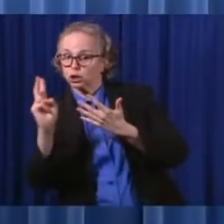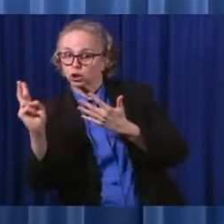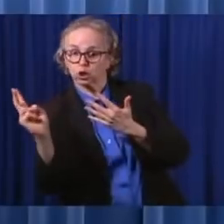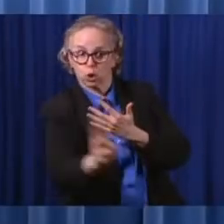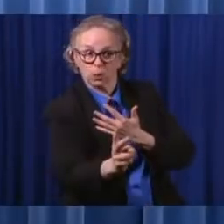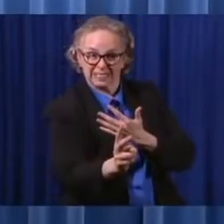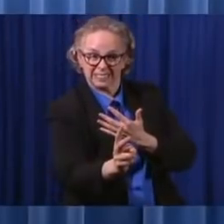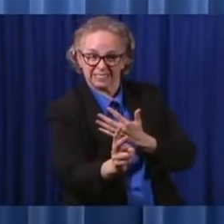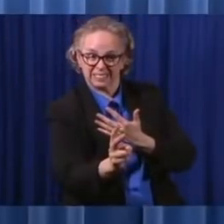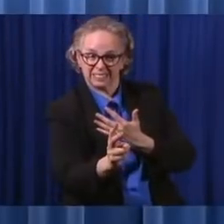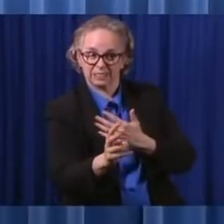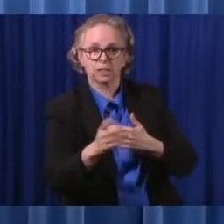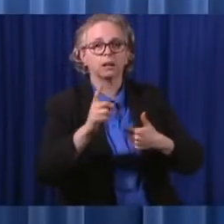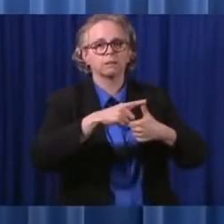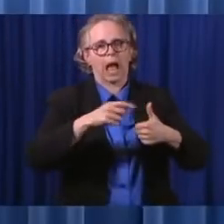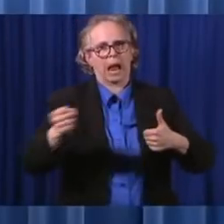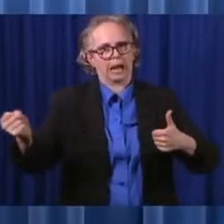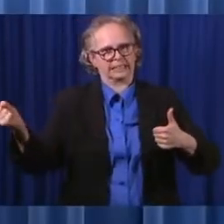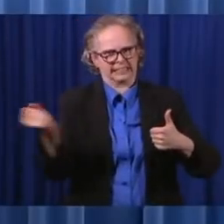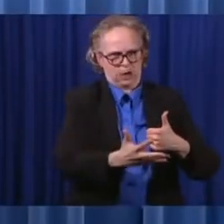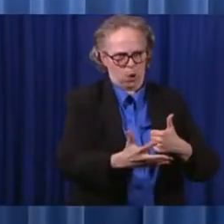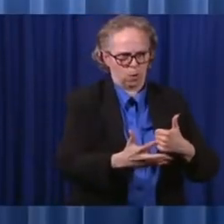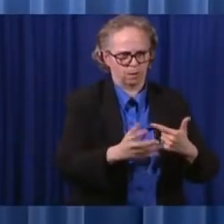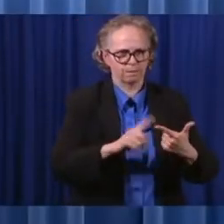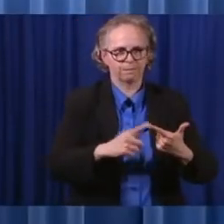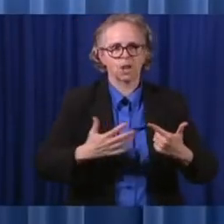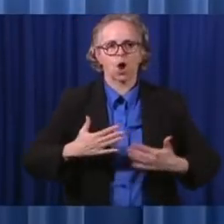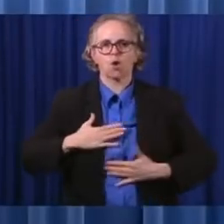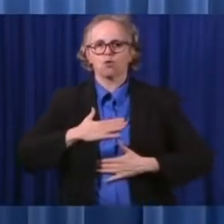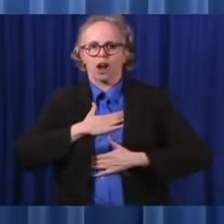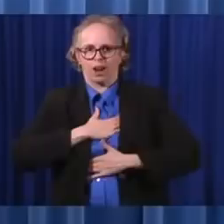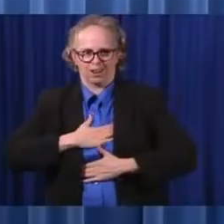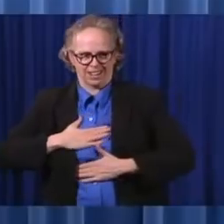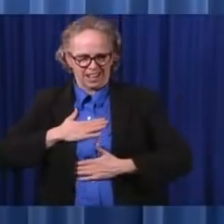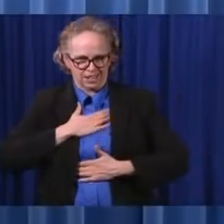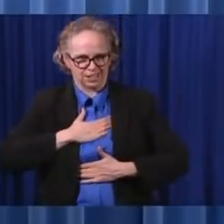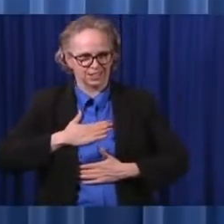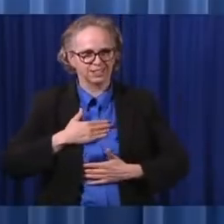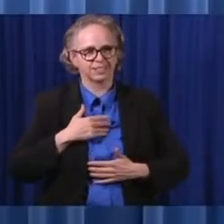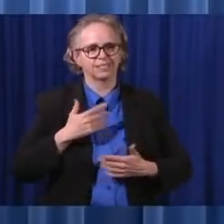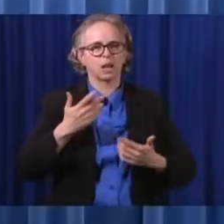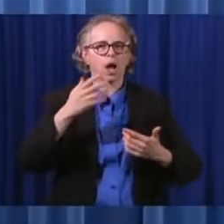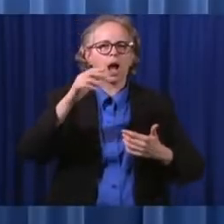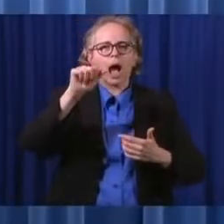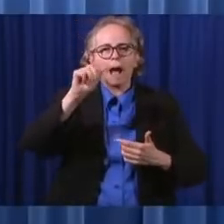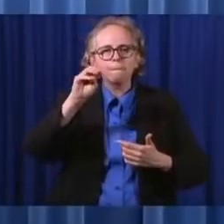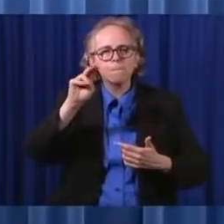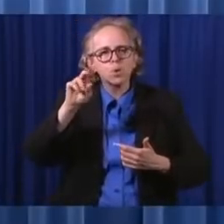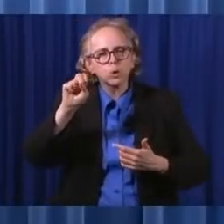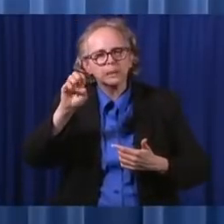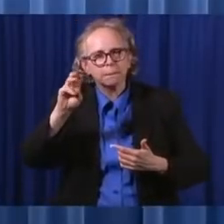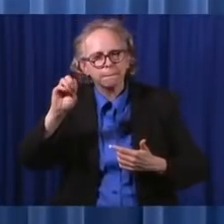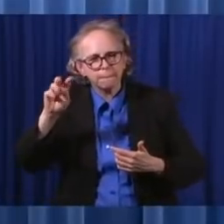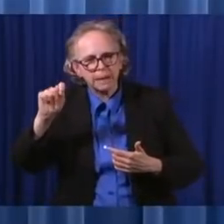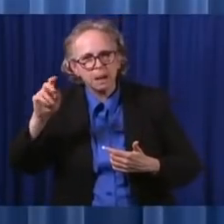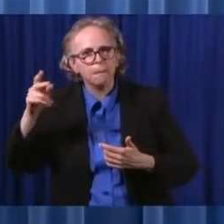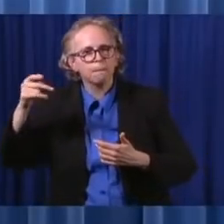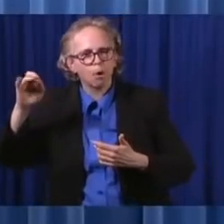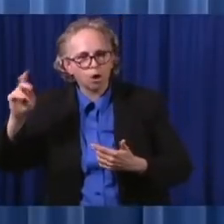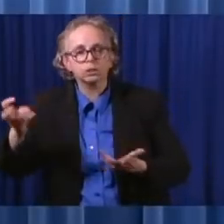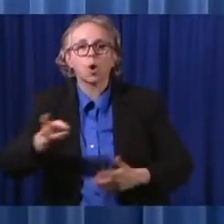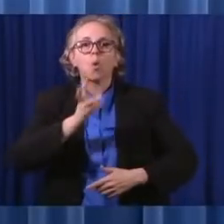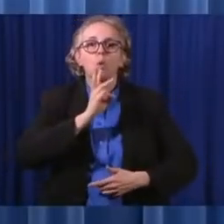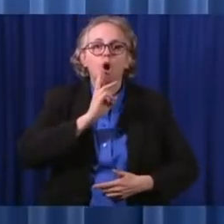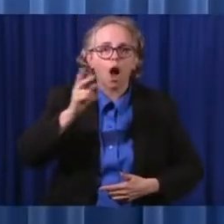casinos, racinos, amusement parks, water parks will be able to